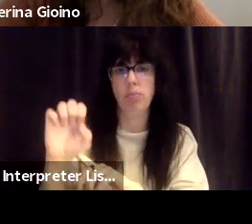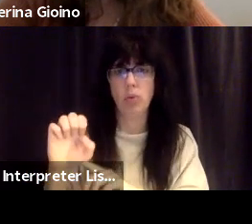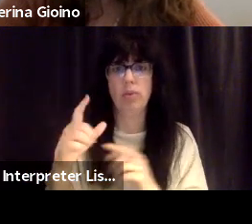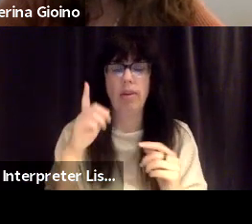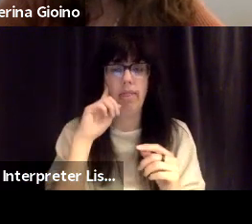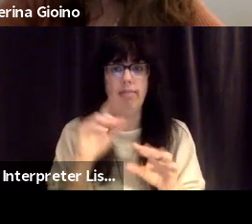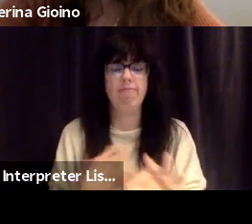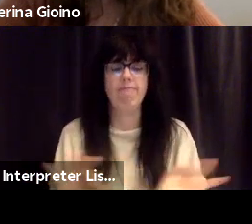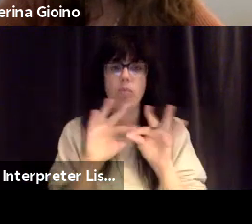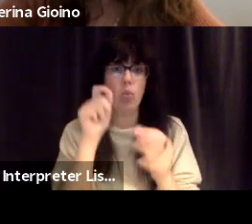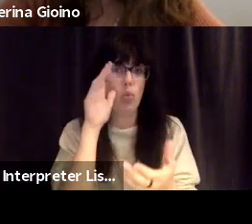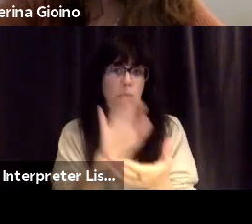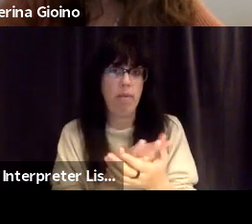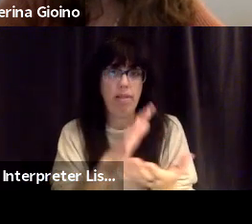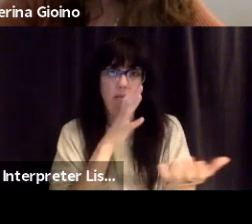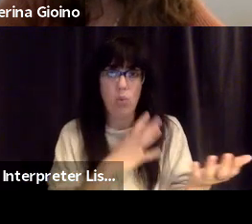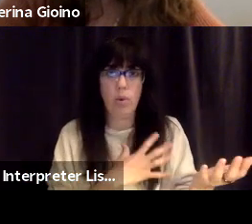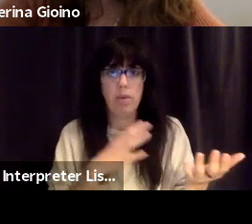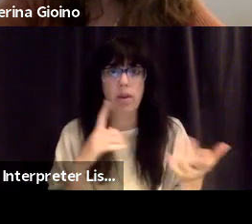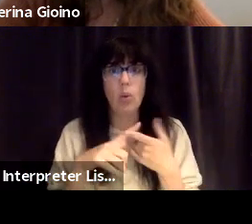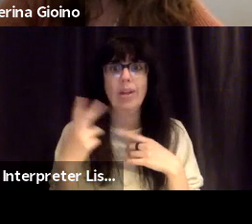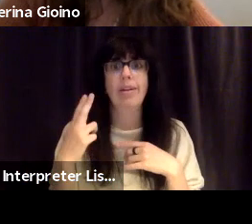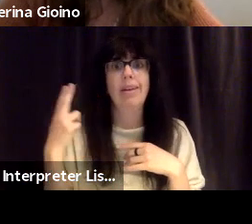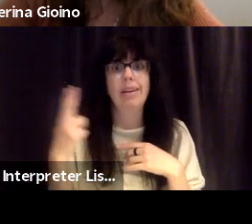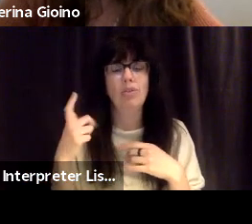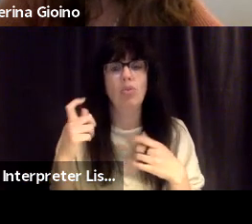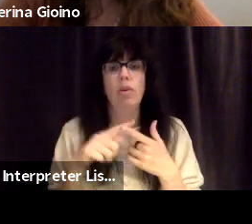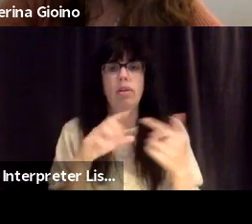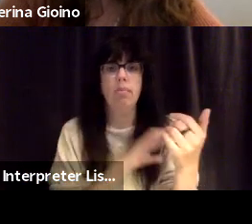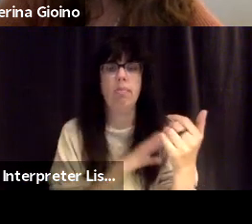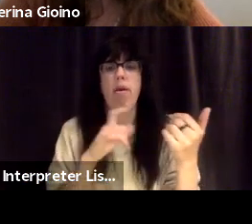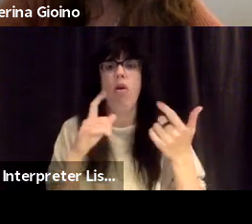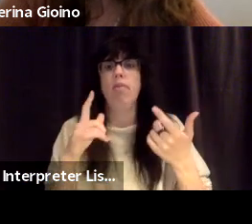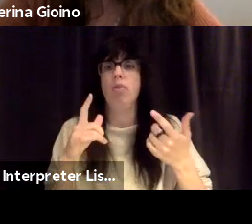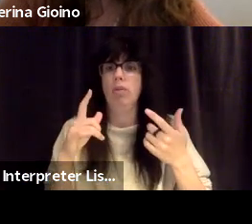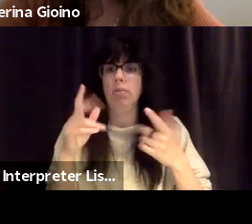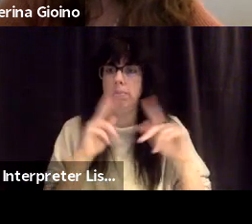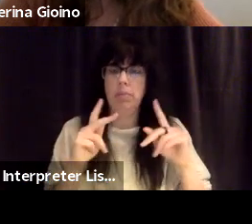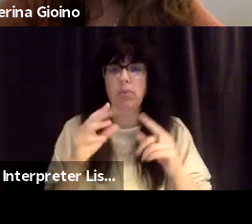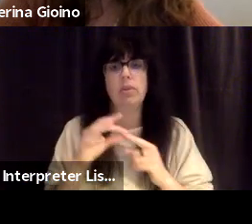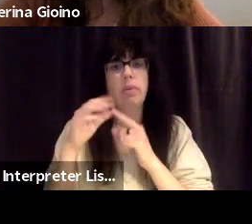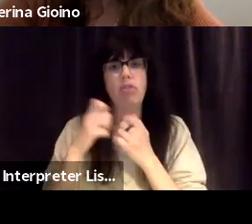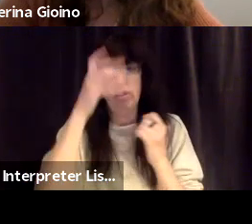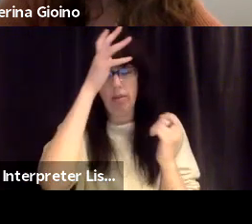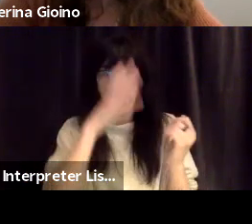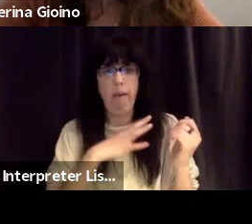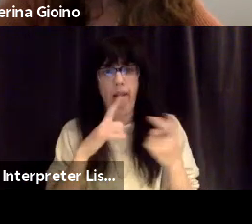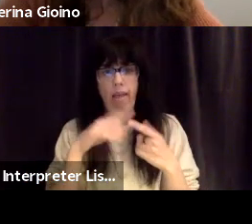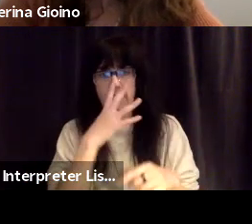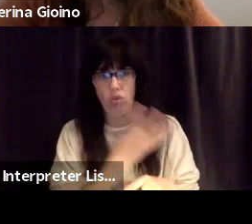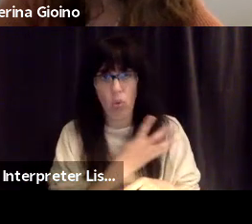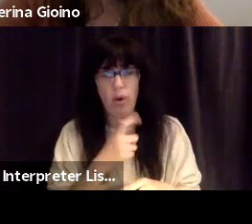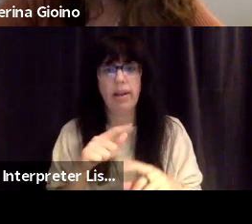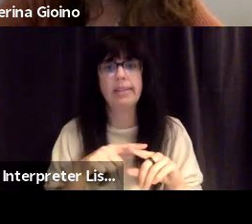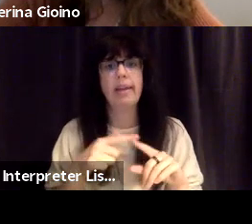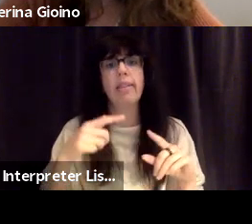when historically powerful people, men particularly, have ignored us, and that the Me Too movement has been about making sure that men